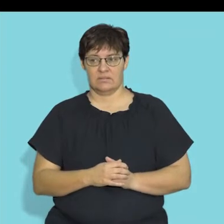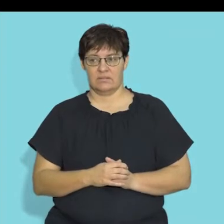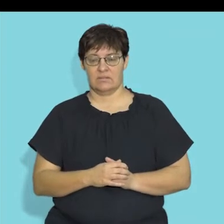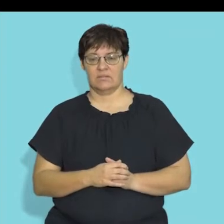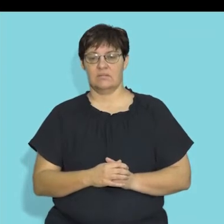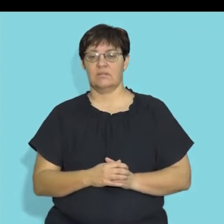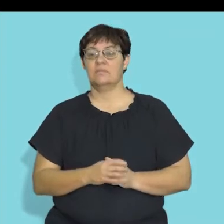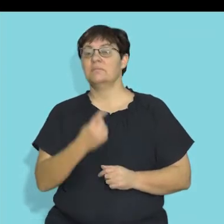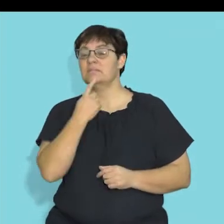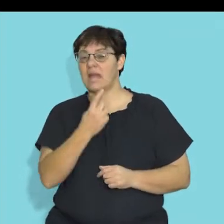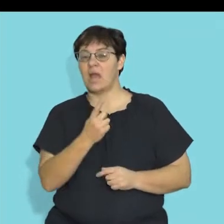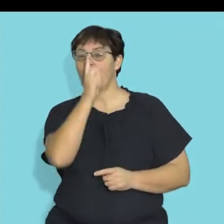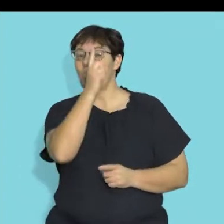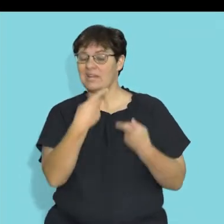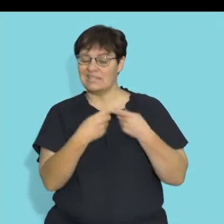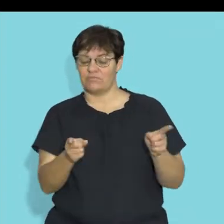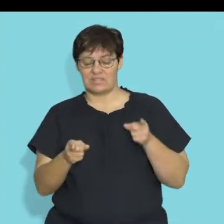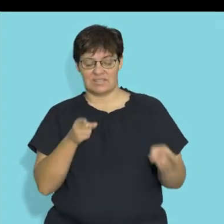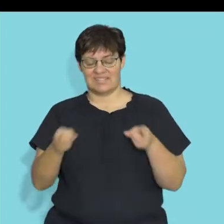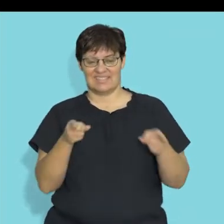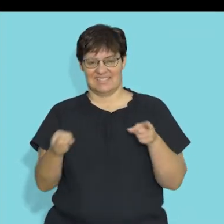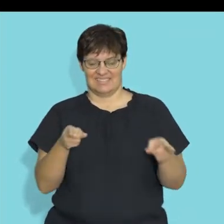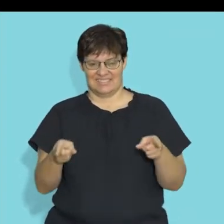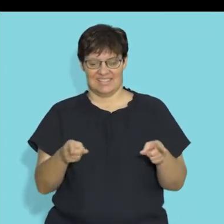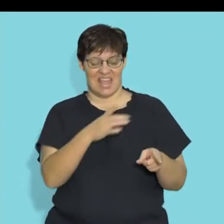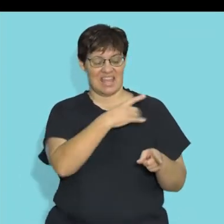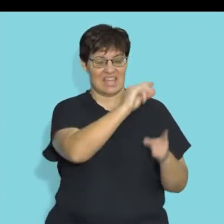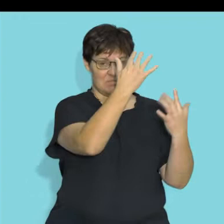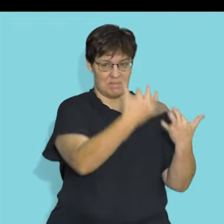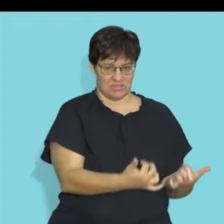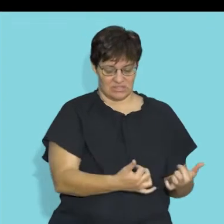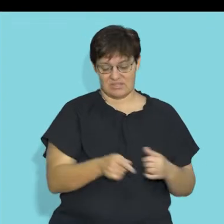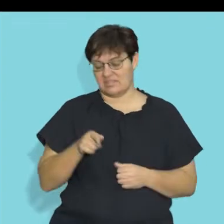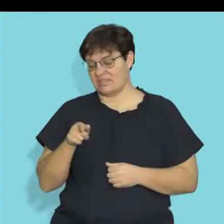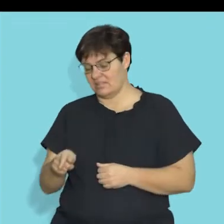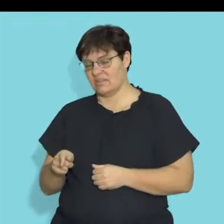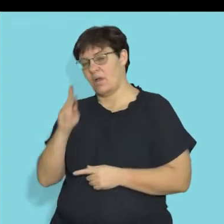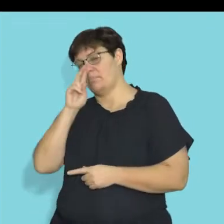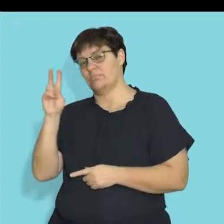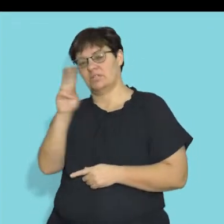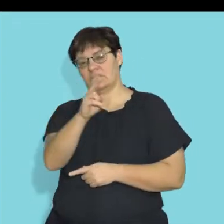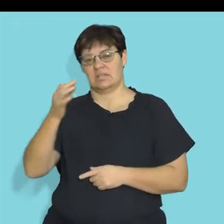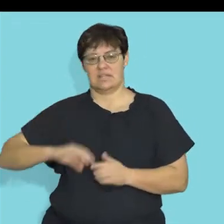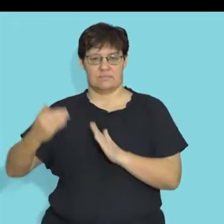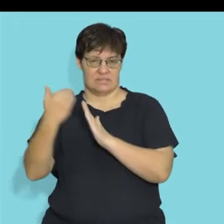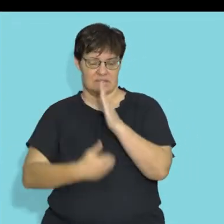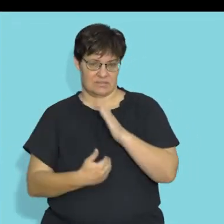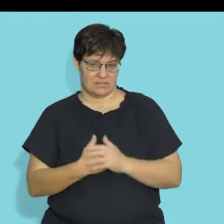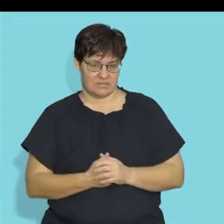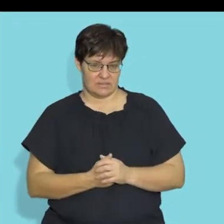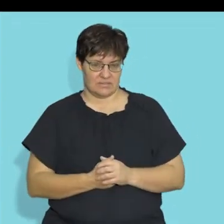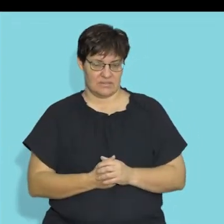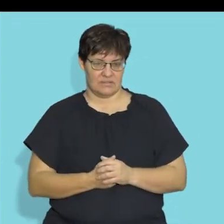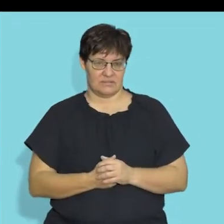state one difference between a cash budget and a projected income statement.